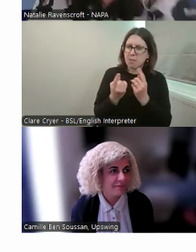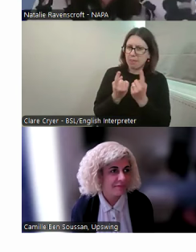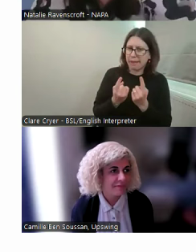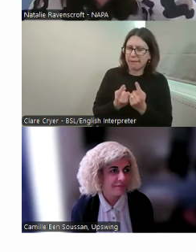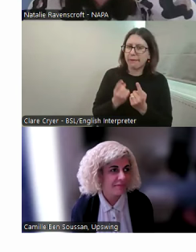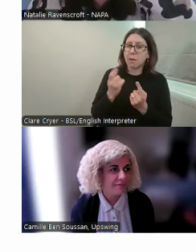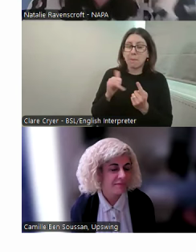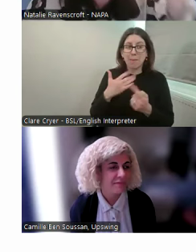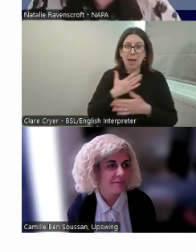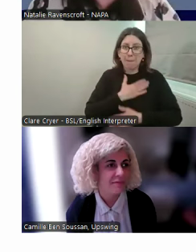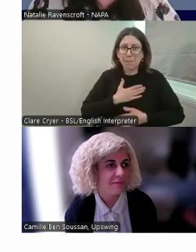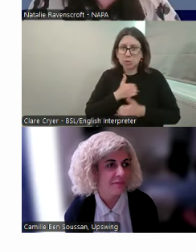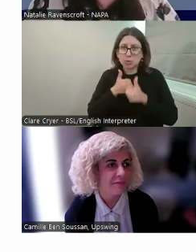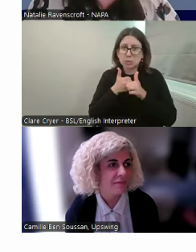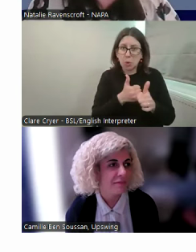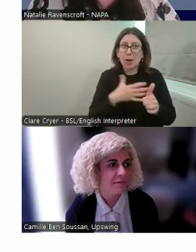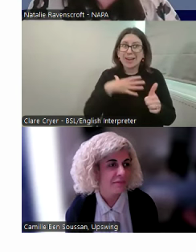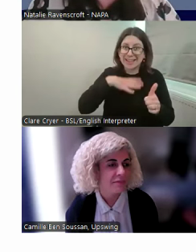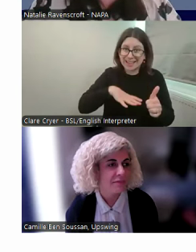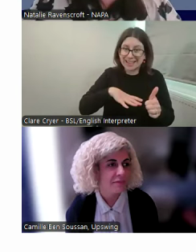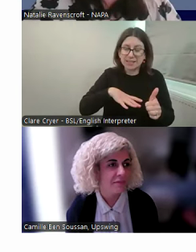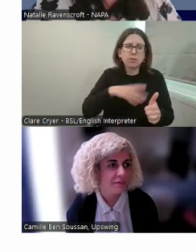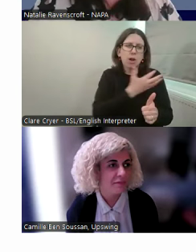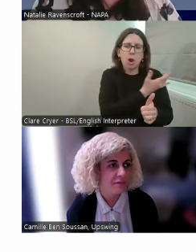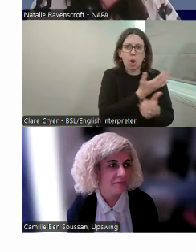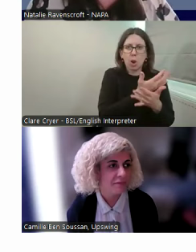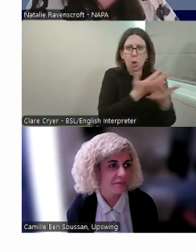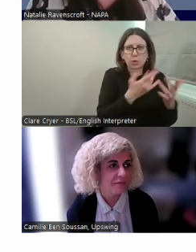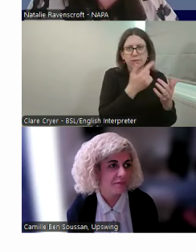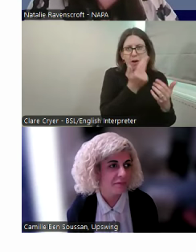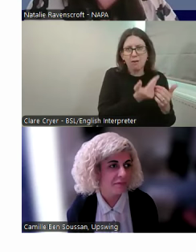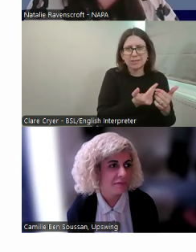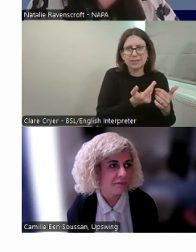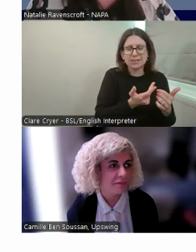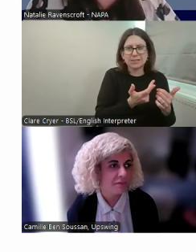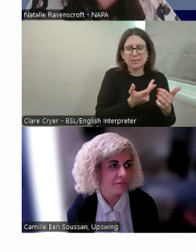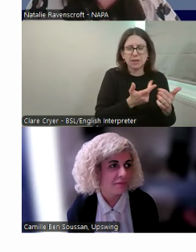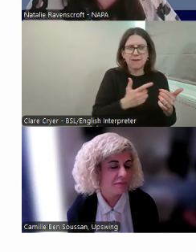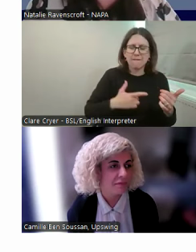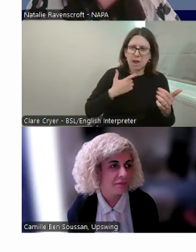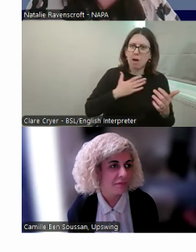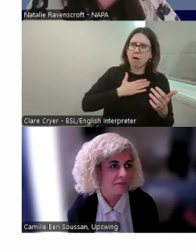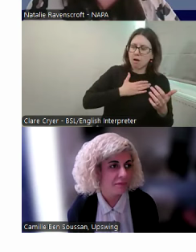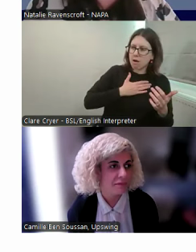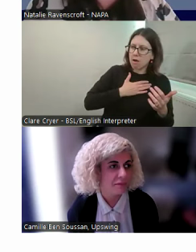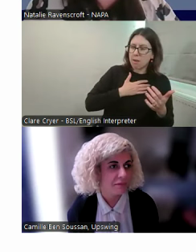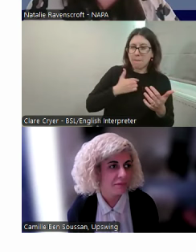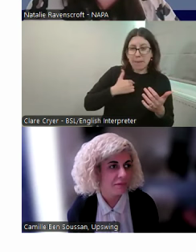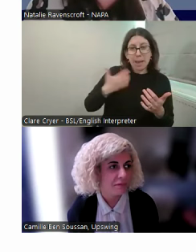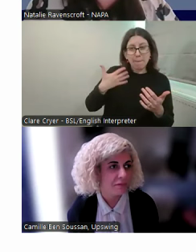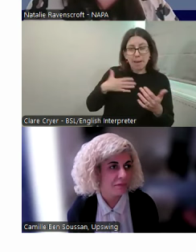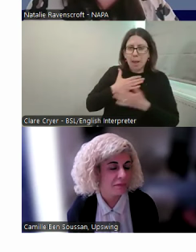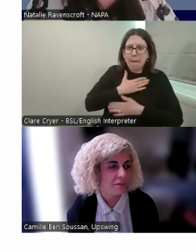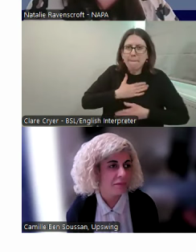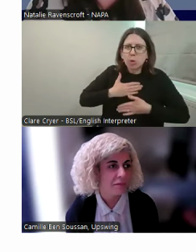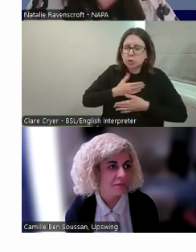support that may be needed and supervision, a lot of artists said how much the emotional investment in the project had really changed them as artists and